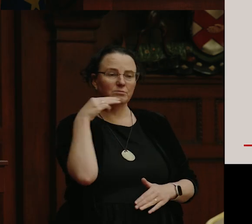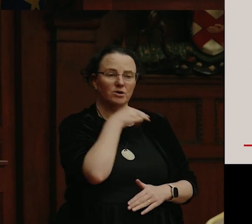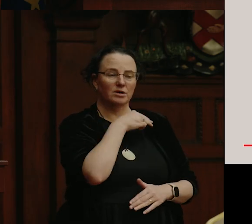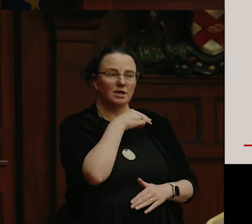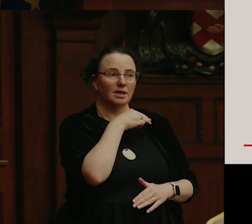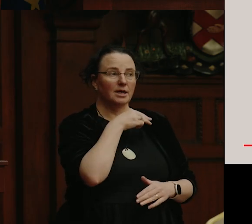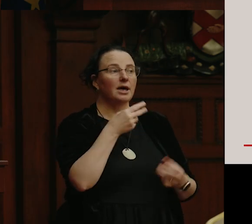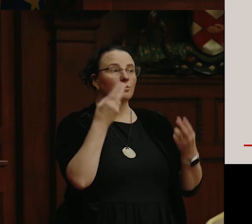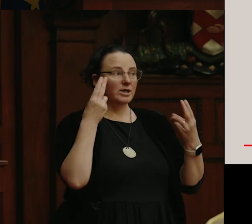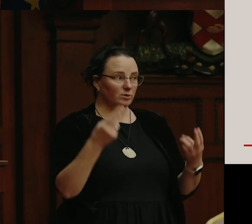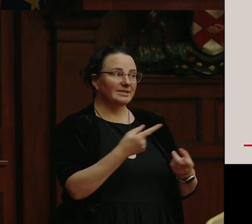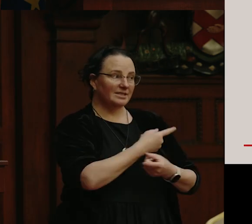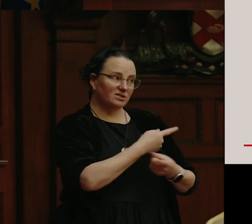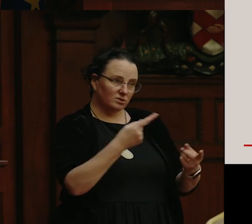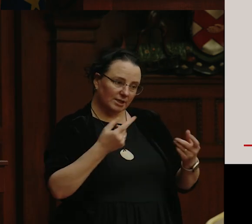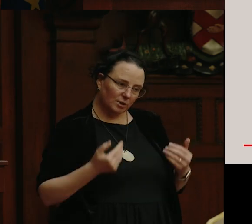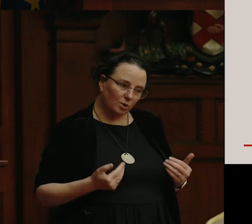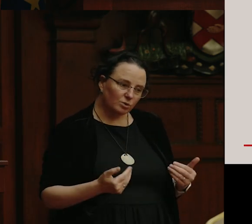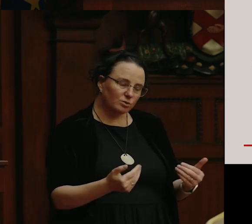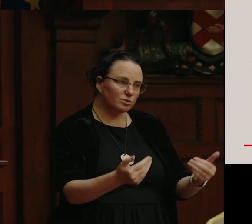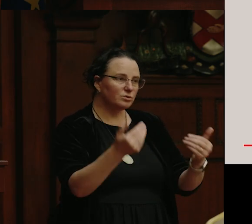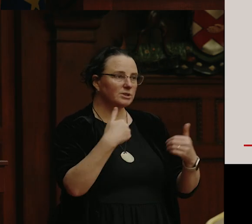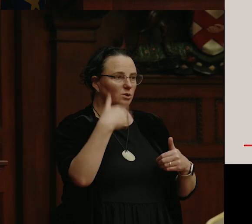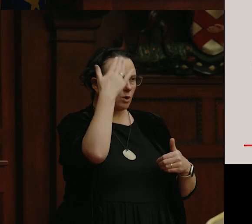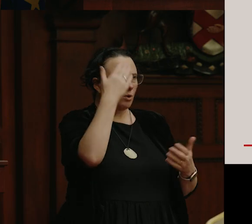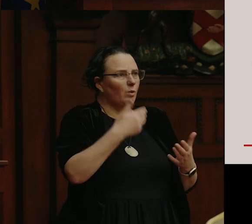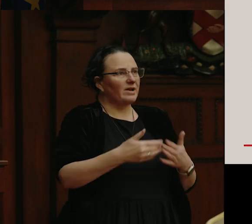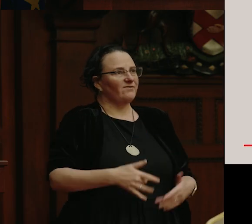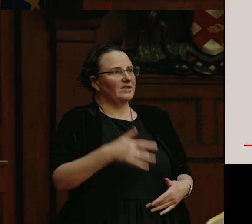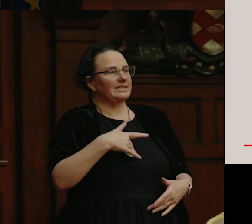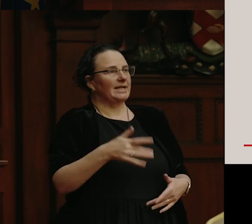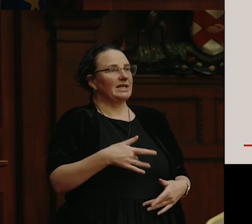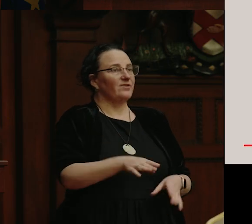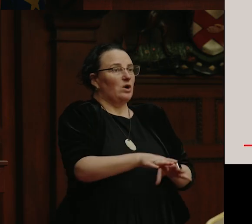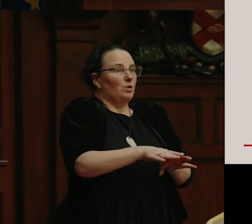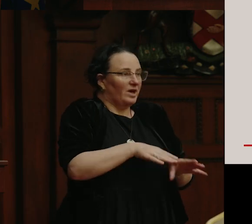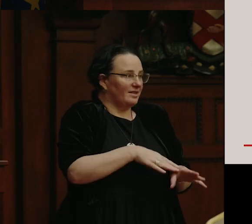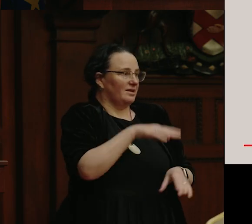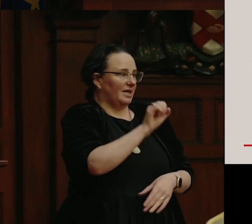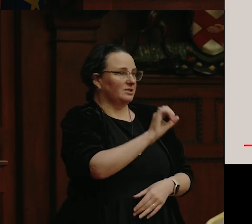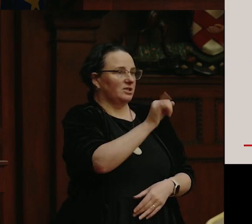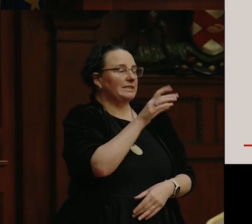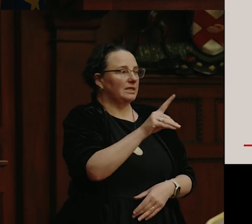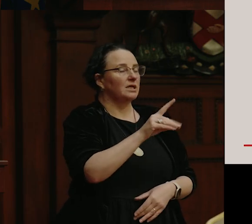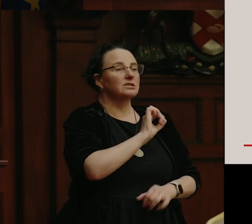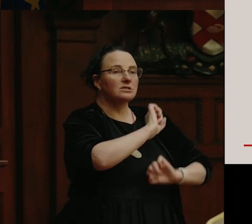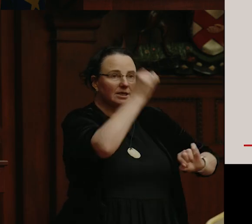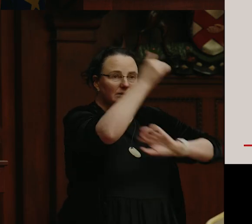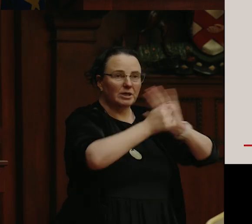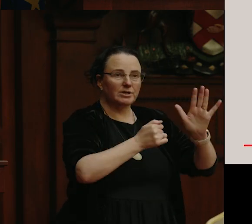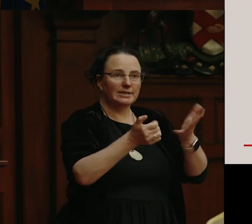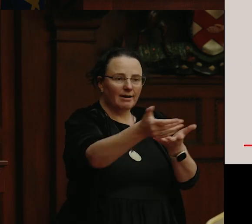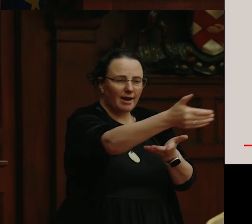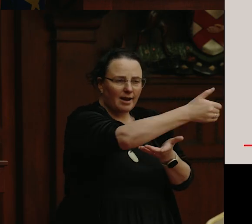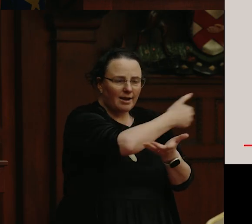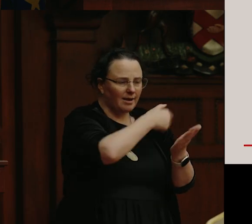need you as we go forwards to tell us, to let us know what it's like so that we can include all of your experiences in the research that we